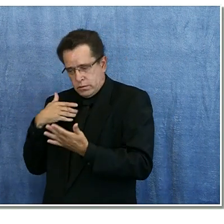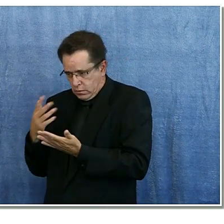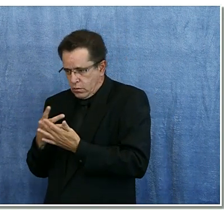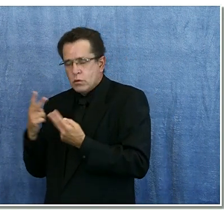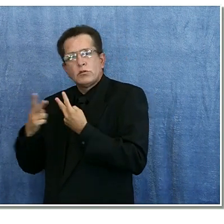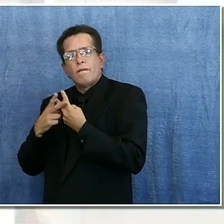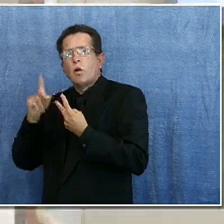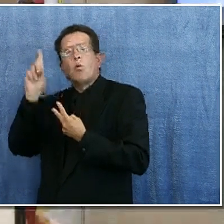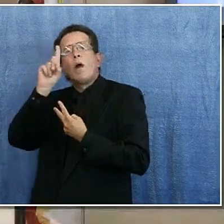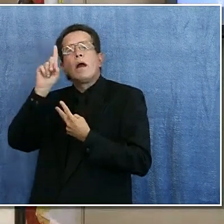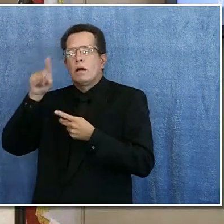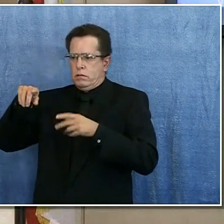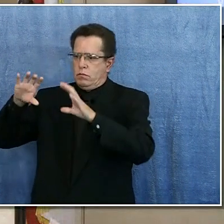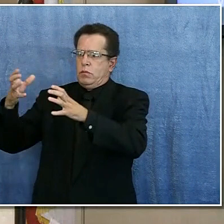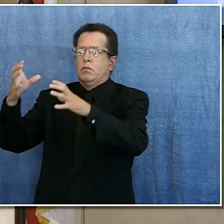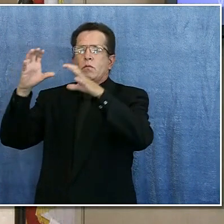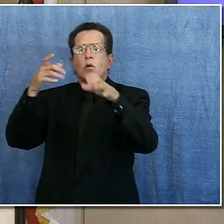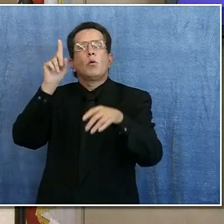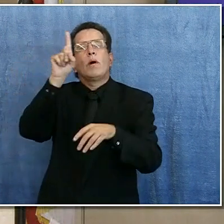what jurisdiction it is in.